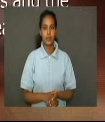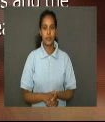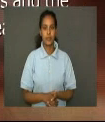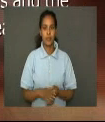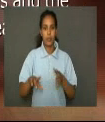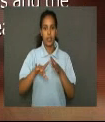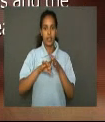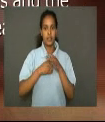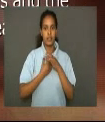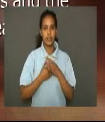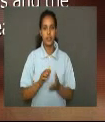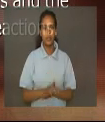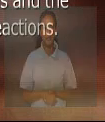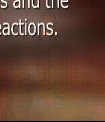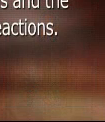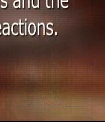Begin.